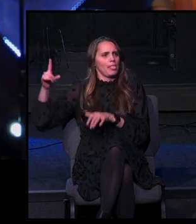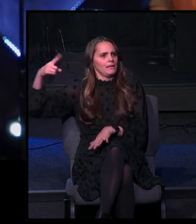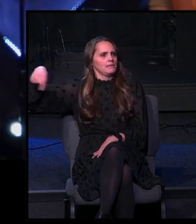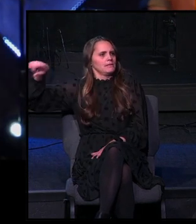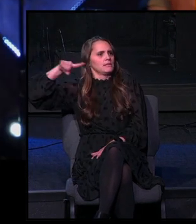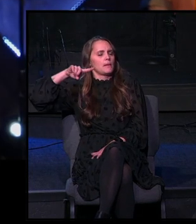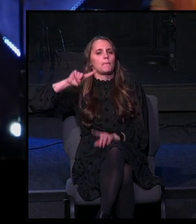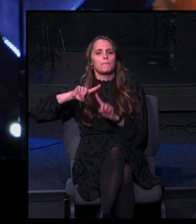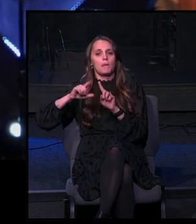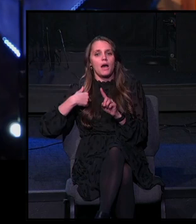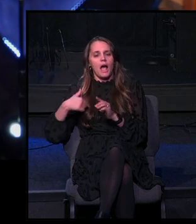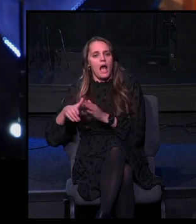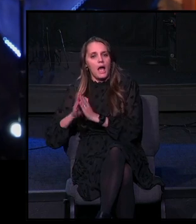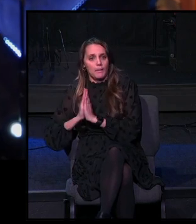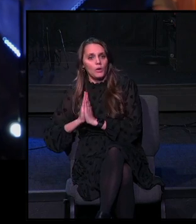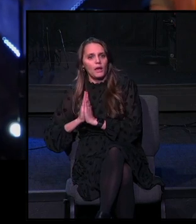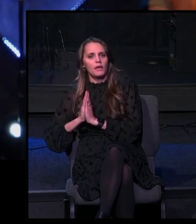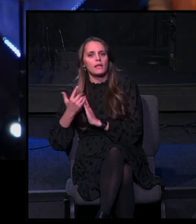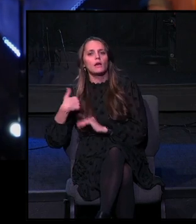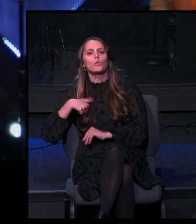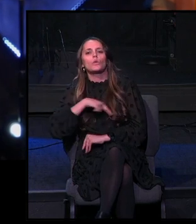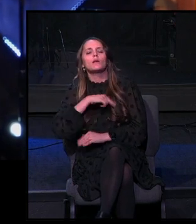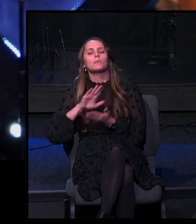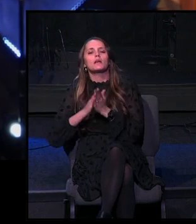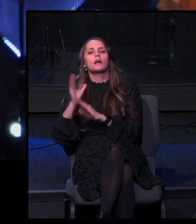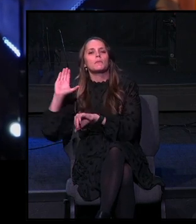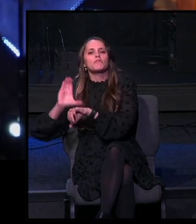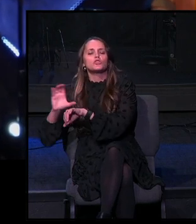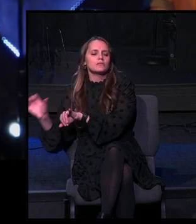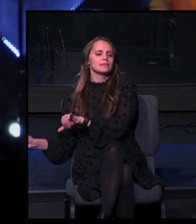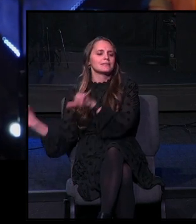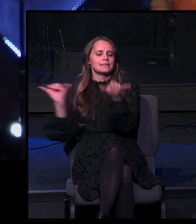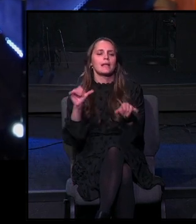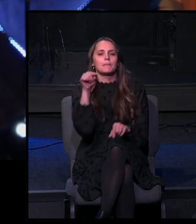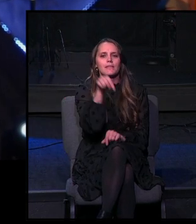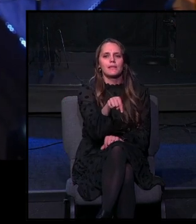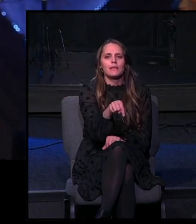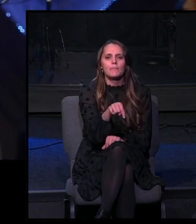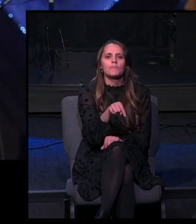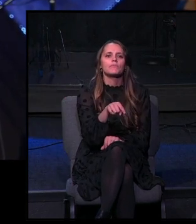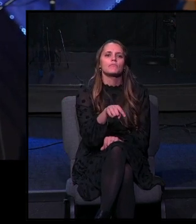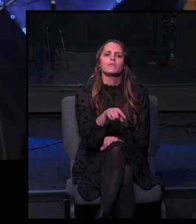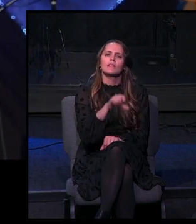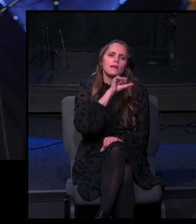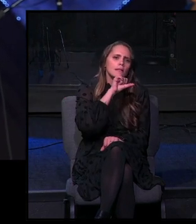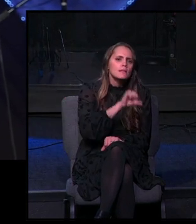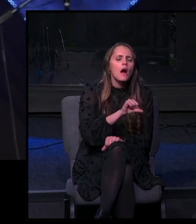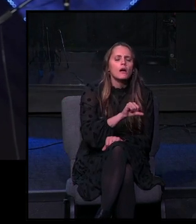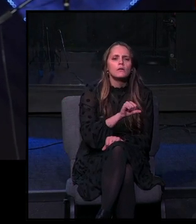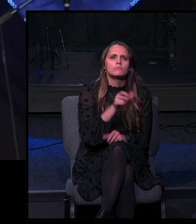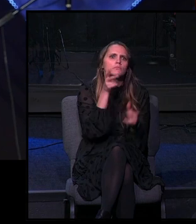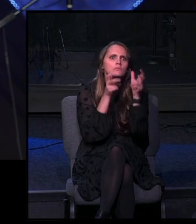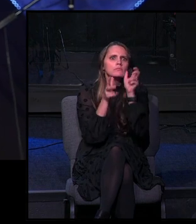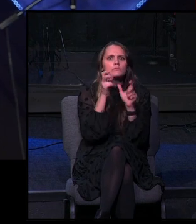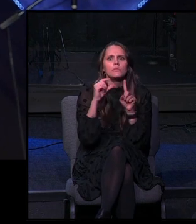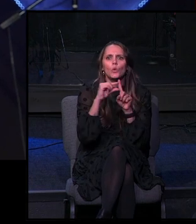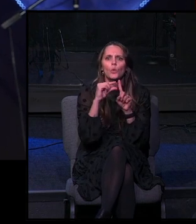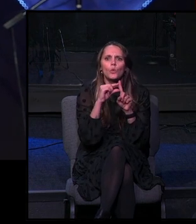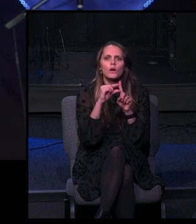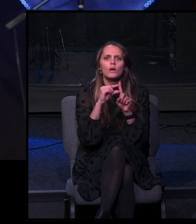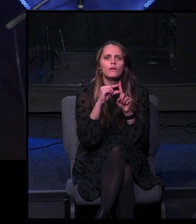would become a church like them. A church that loves the word of God, that gathers